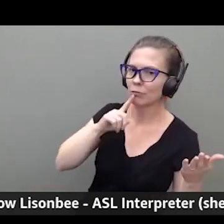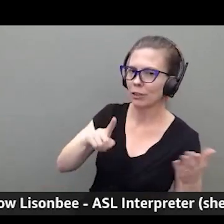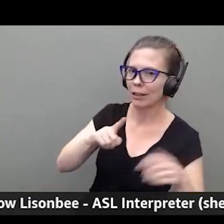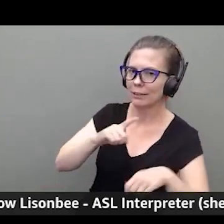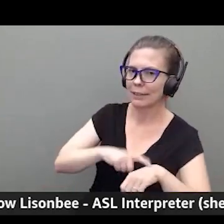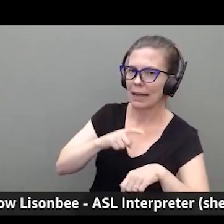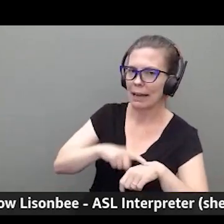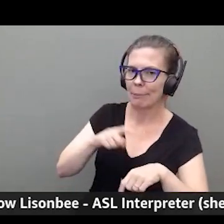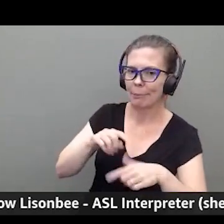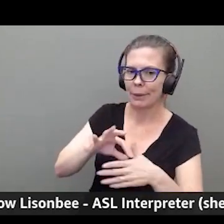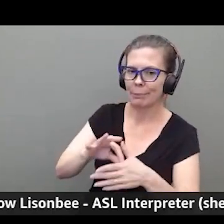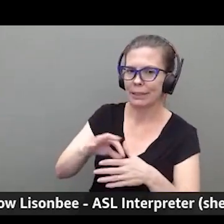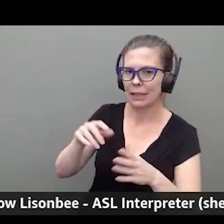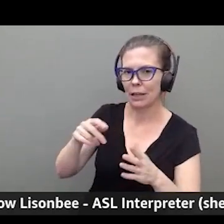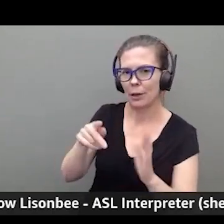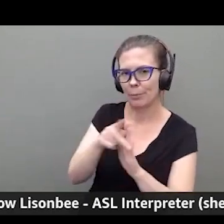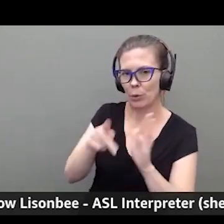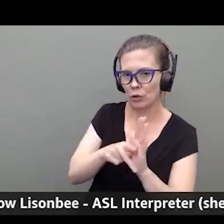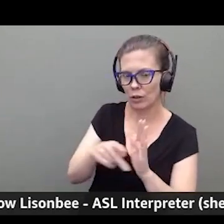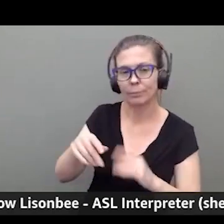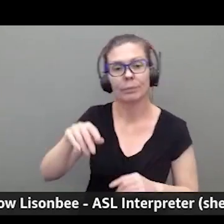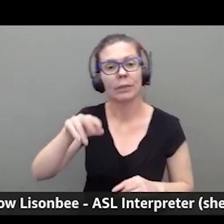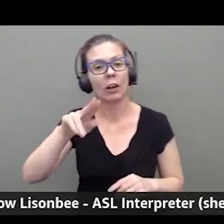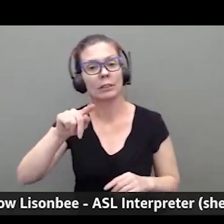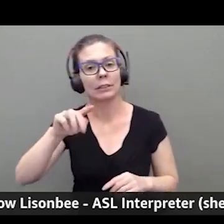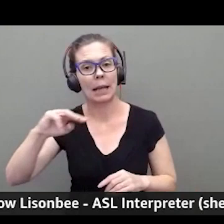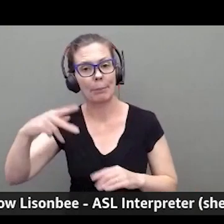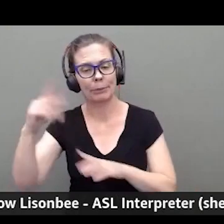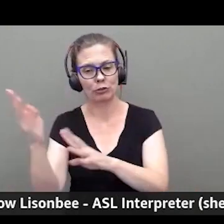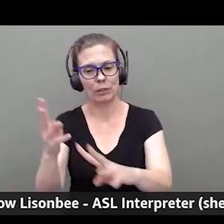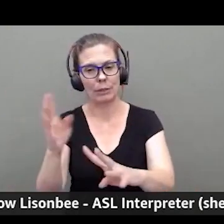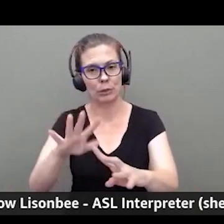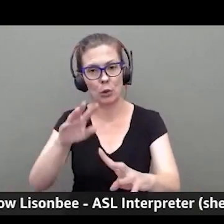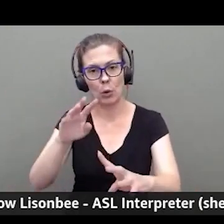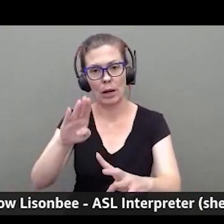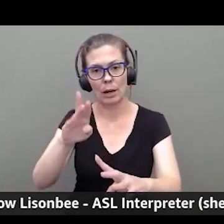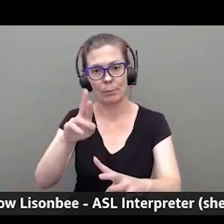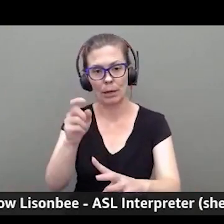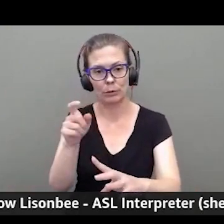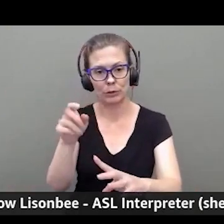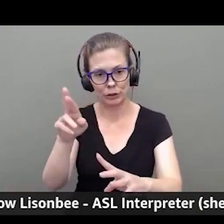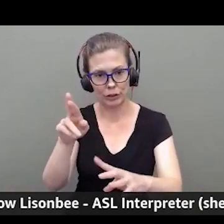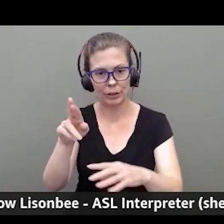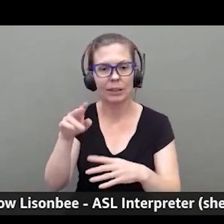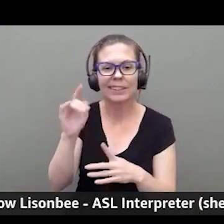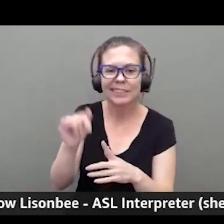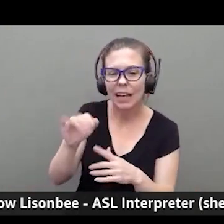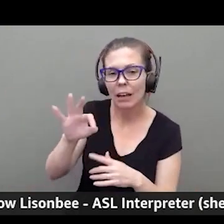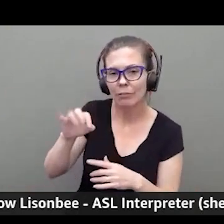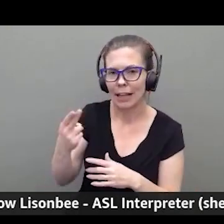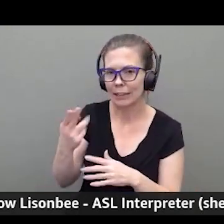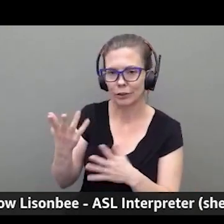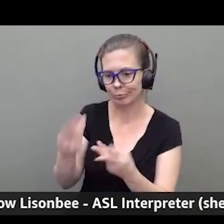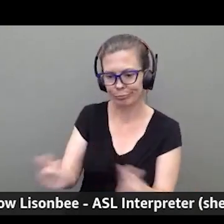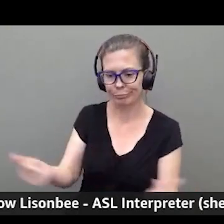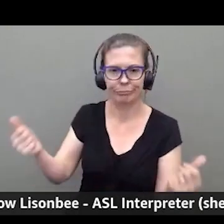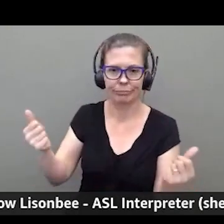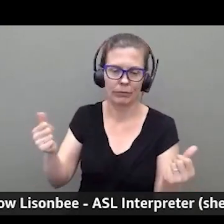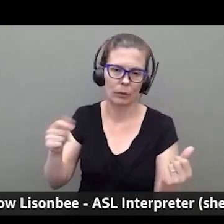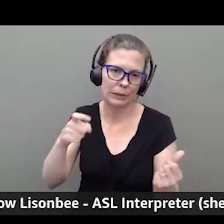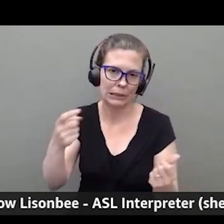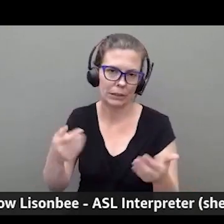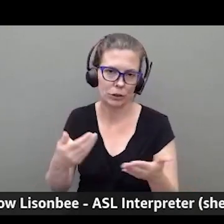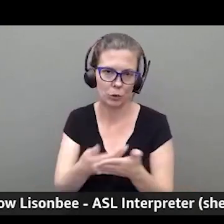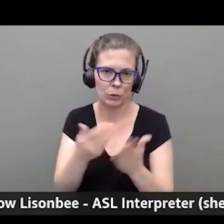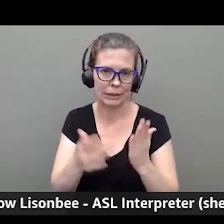protocol. RTMP streams directly to your browser. And since Flash died, we needed a new